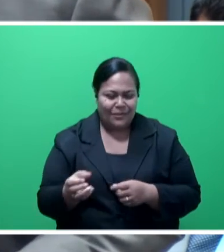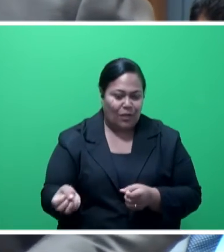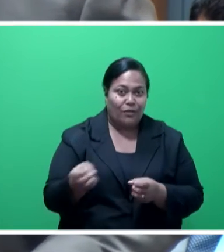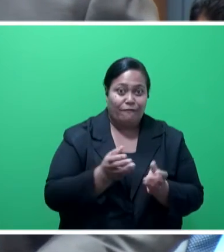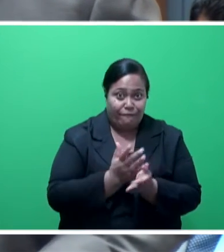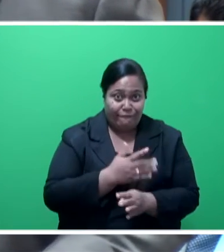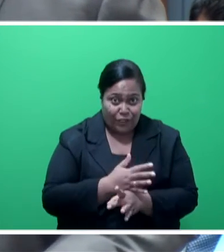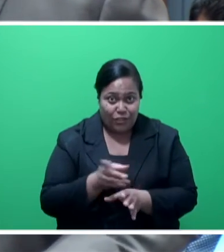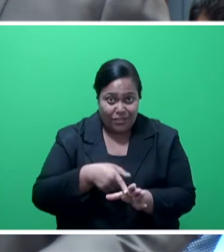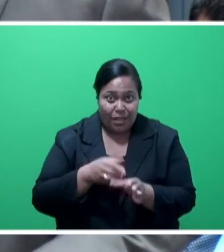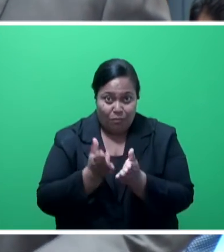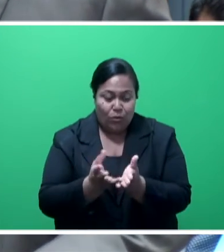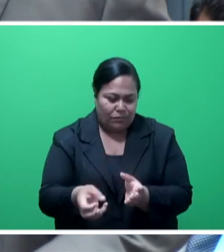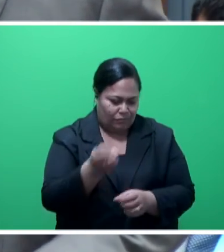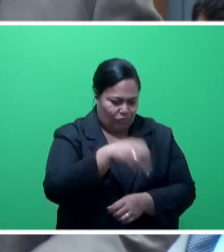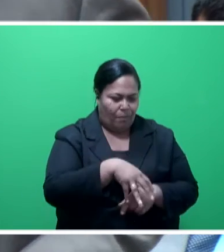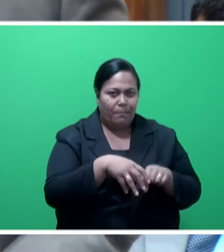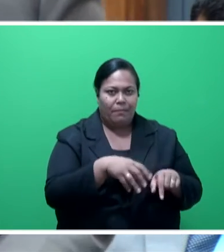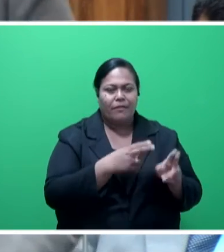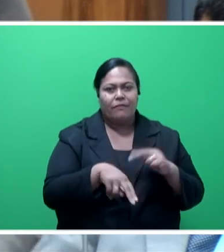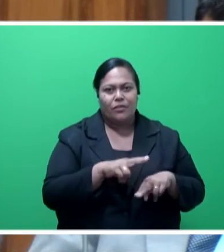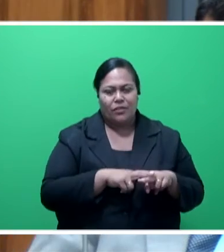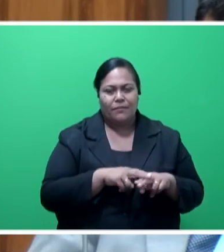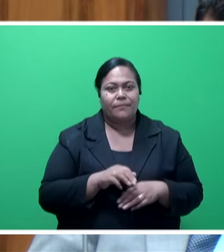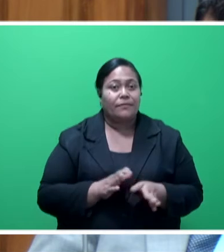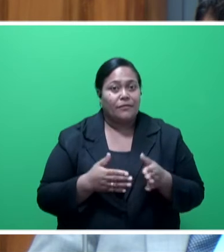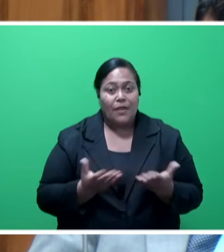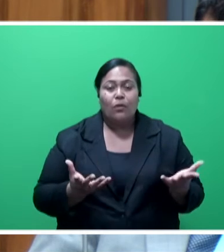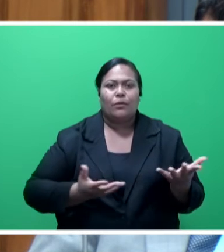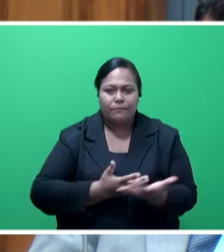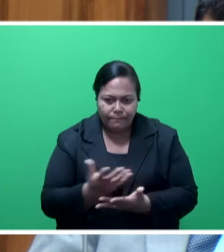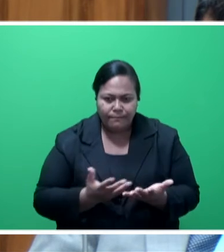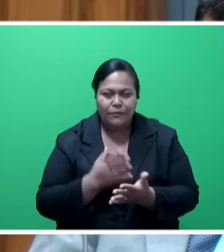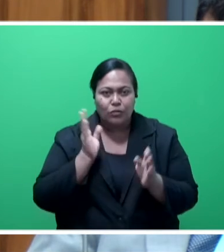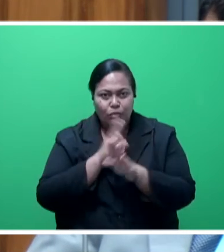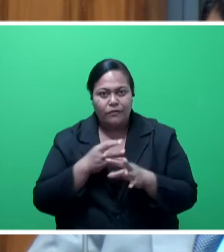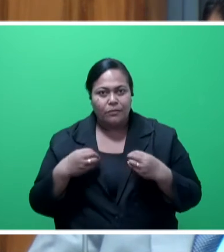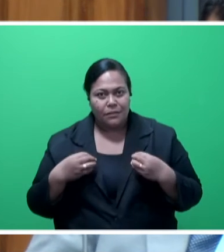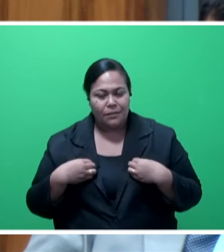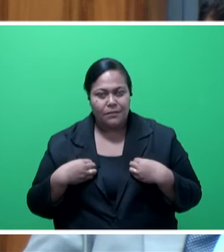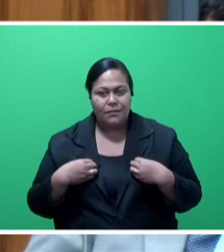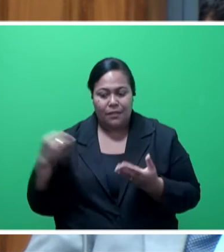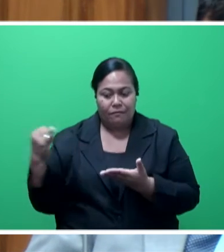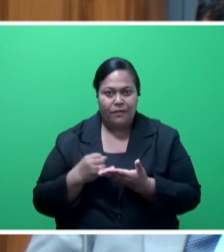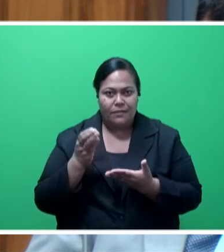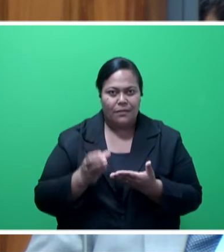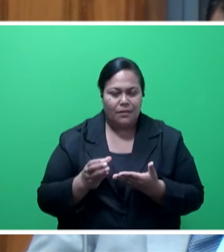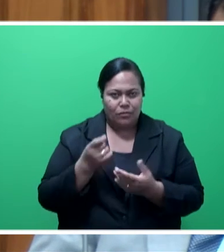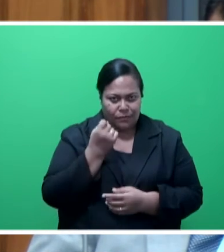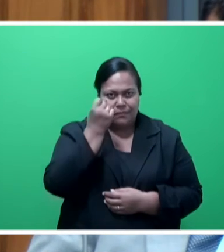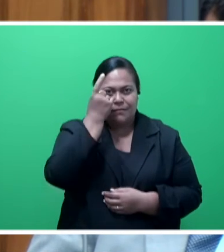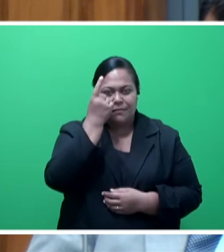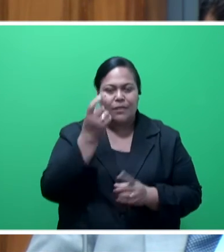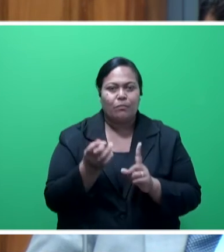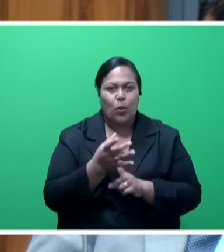Speaker, sir, the Ministry is currently conducting ongoing discussions with the private sector and the investors to help realize this